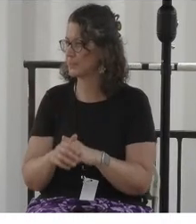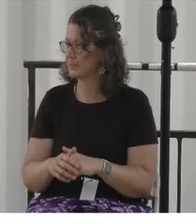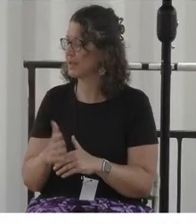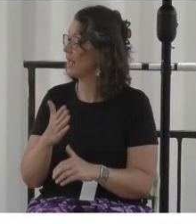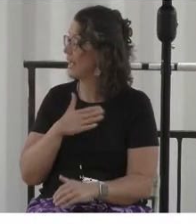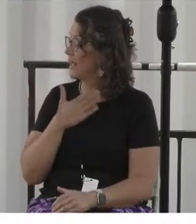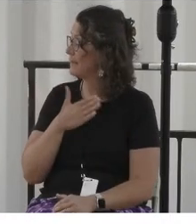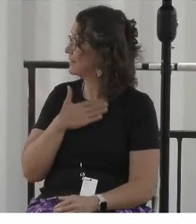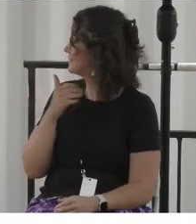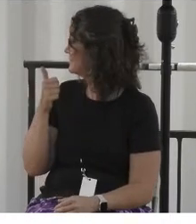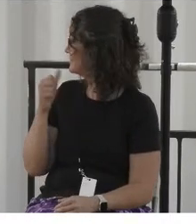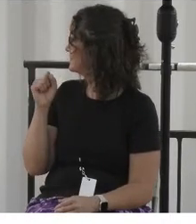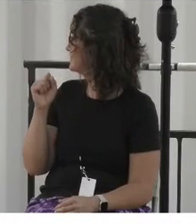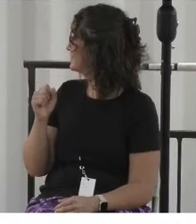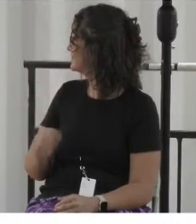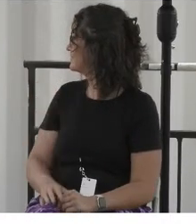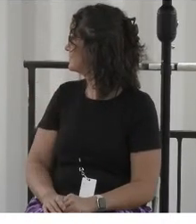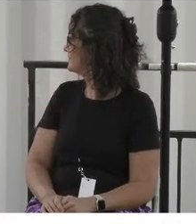So we're on,